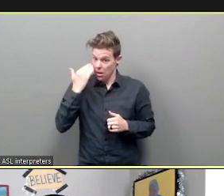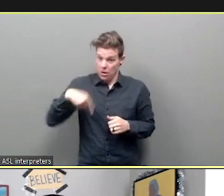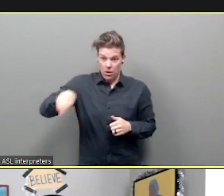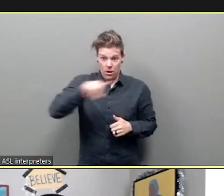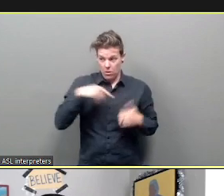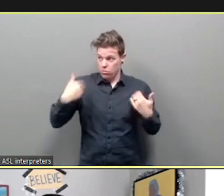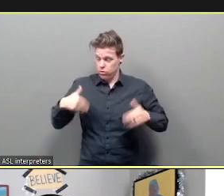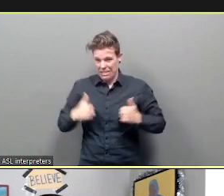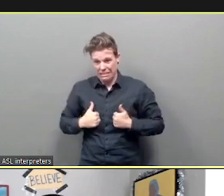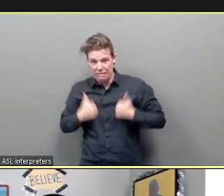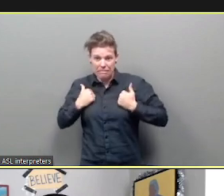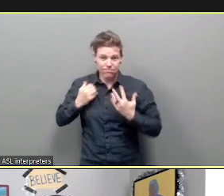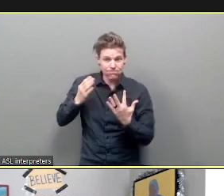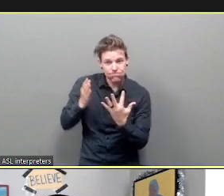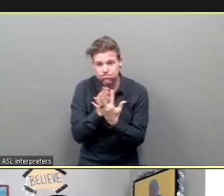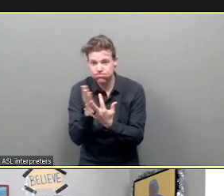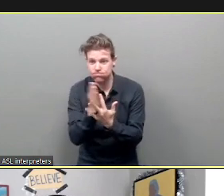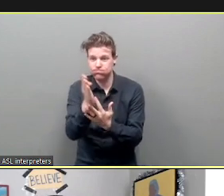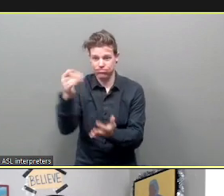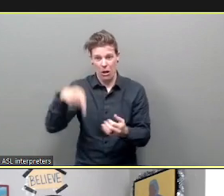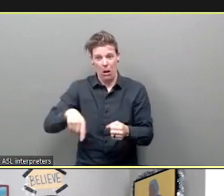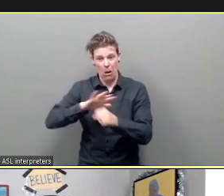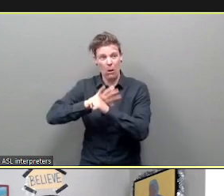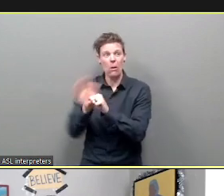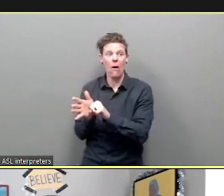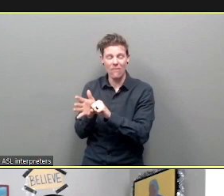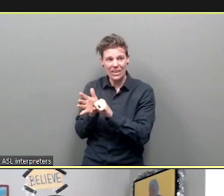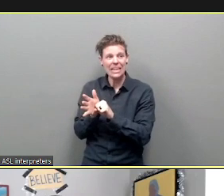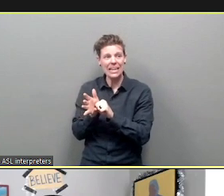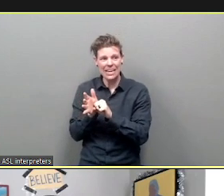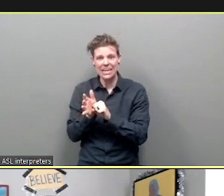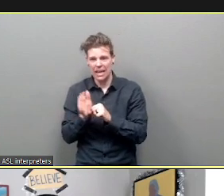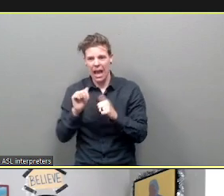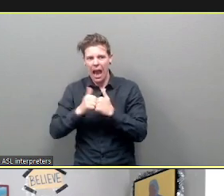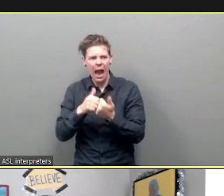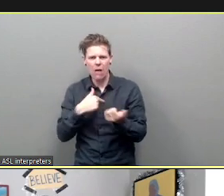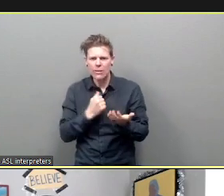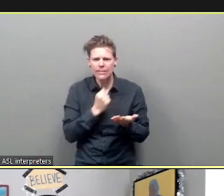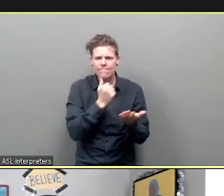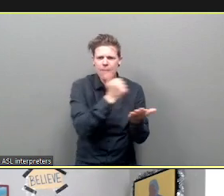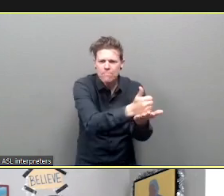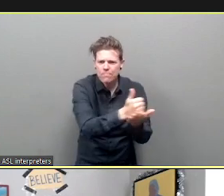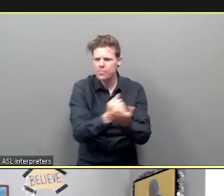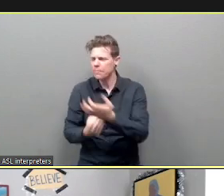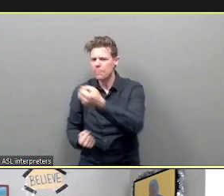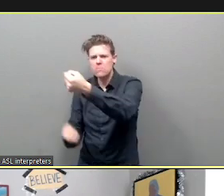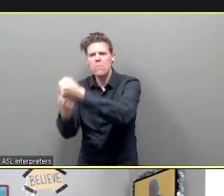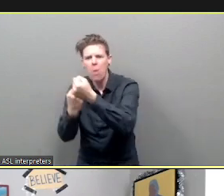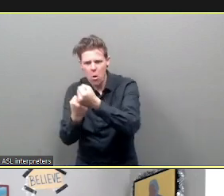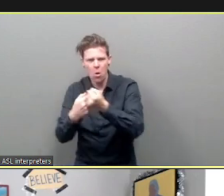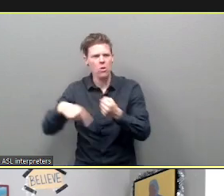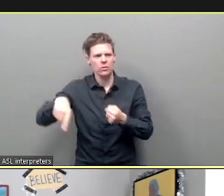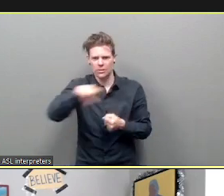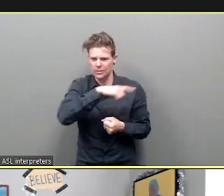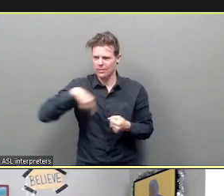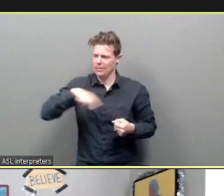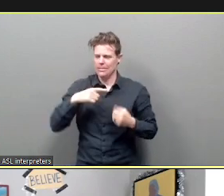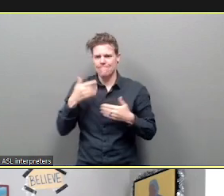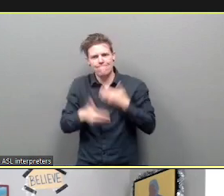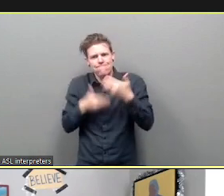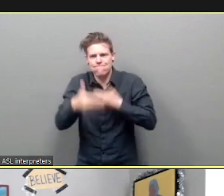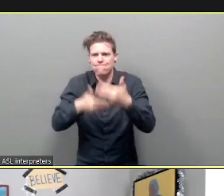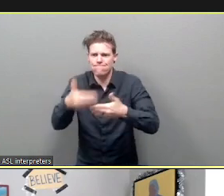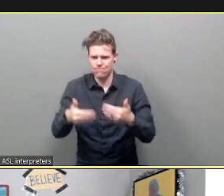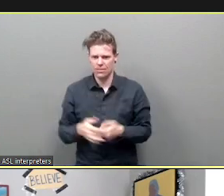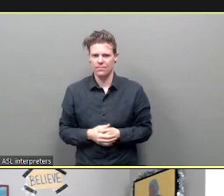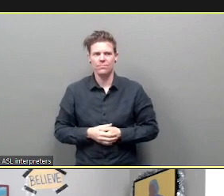community. And part of that is just trying to prevent the spread when we do know we have symptoms or potentially have COVID. Next